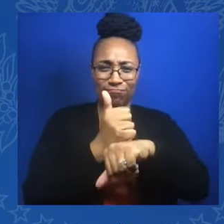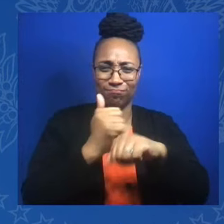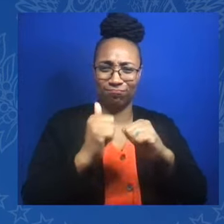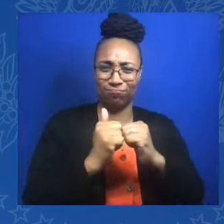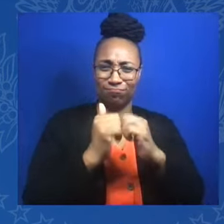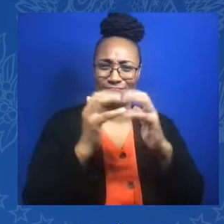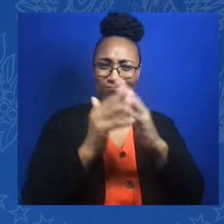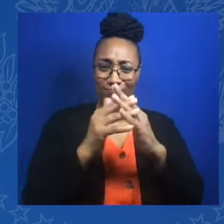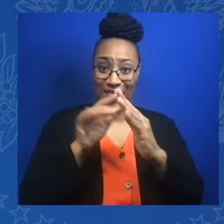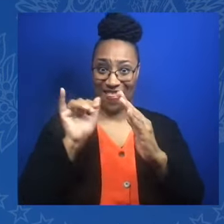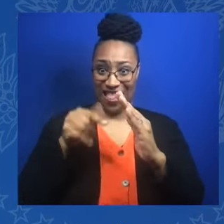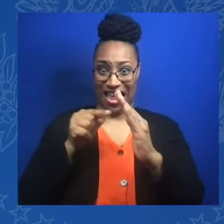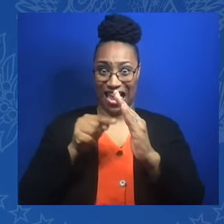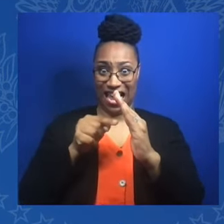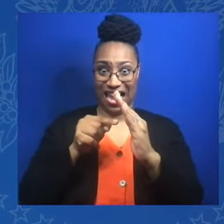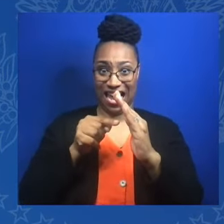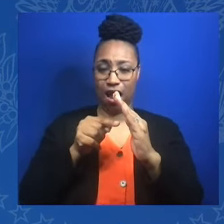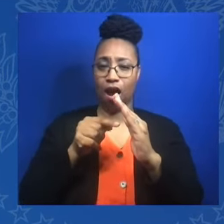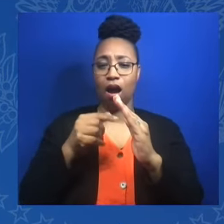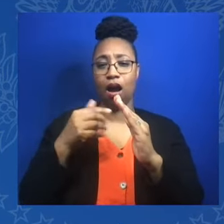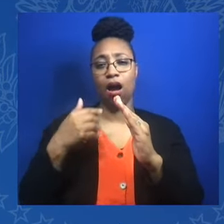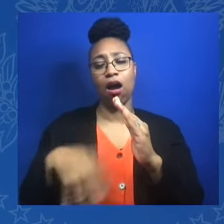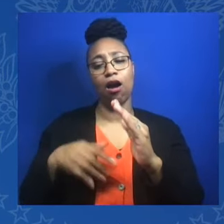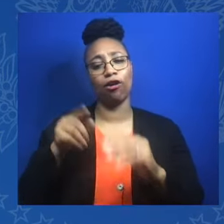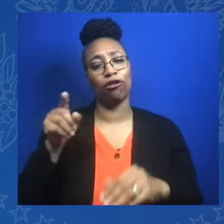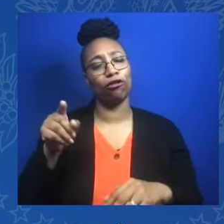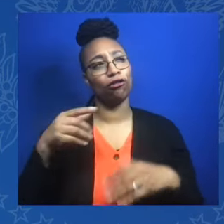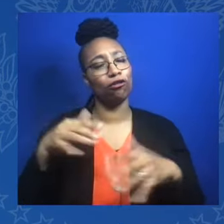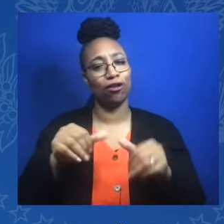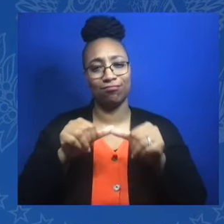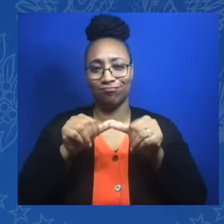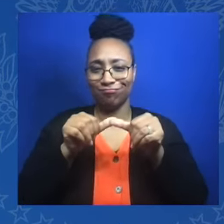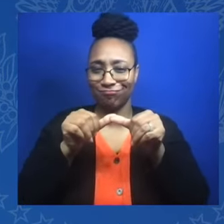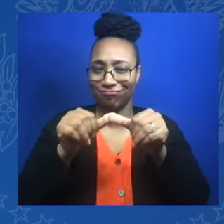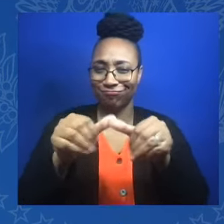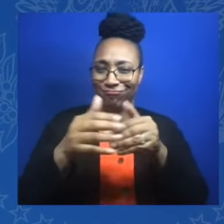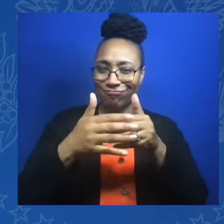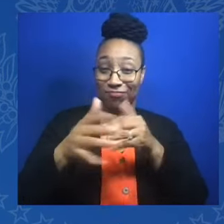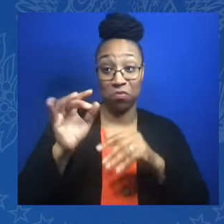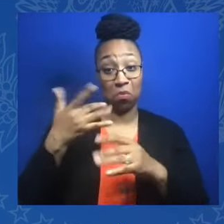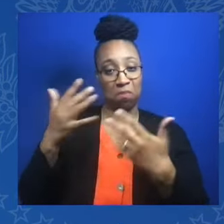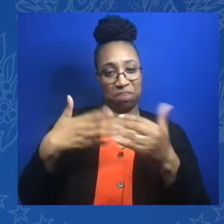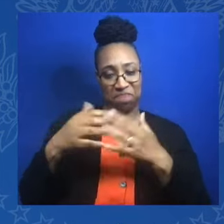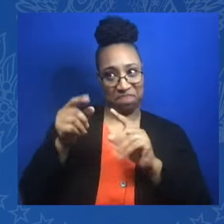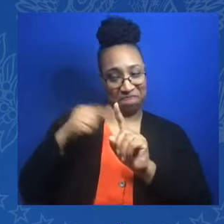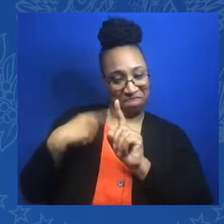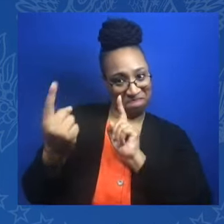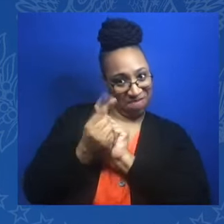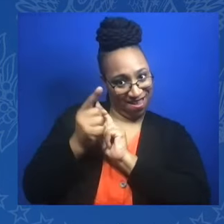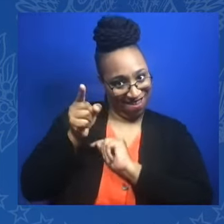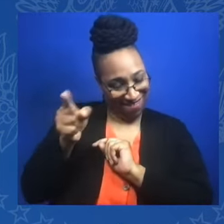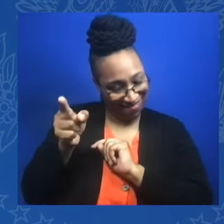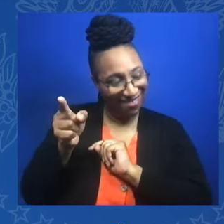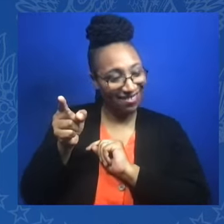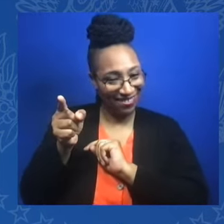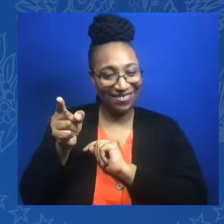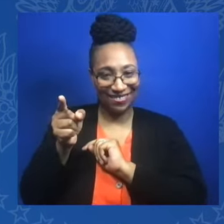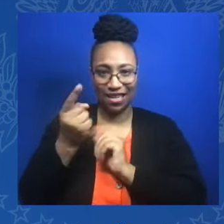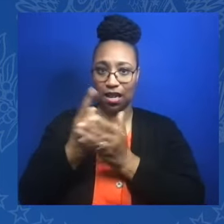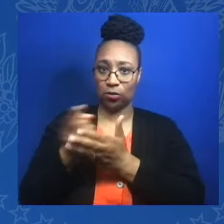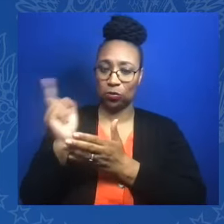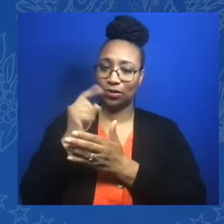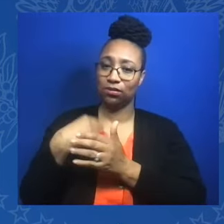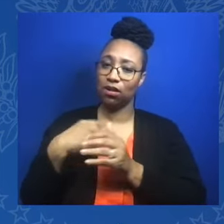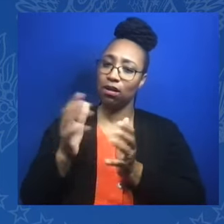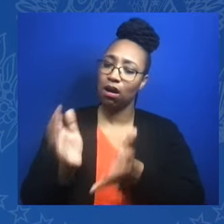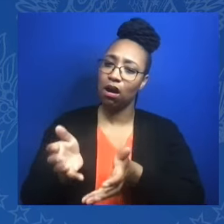You know, I met Natalia in Nova Scotia last week. She currently lives near Bridgewater, which is a small town